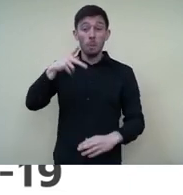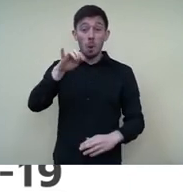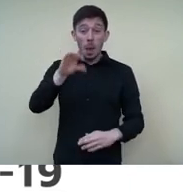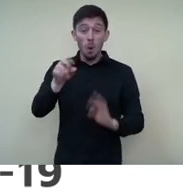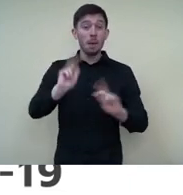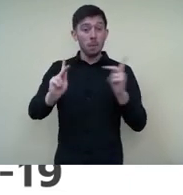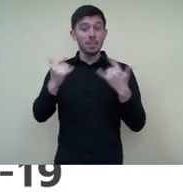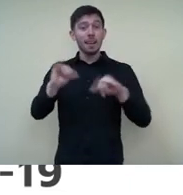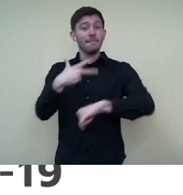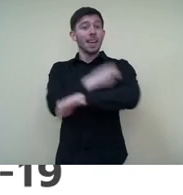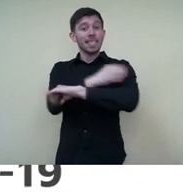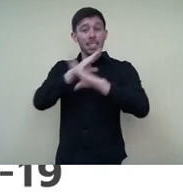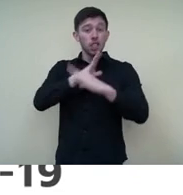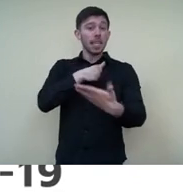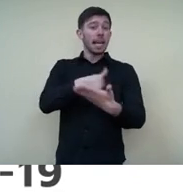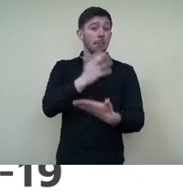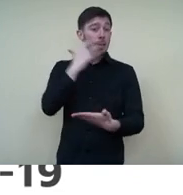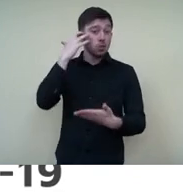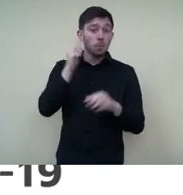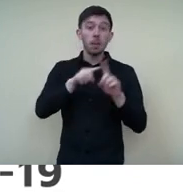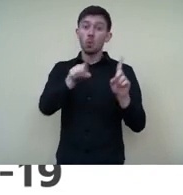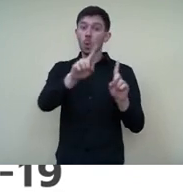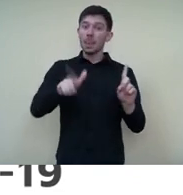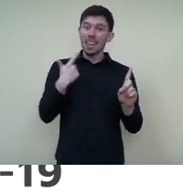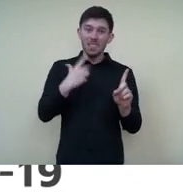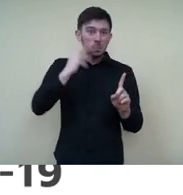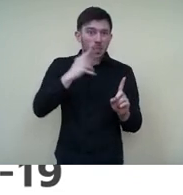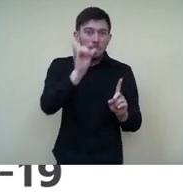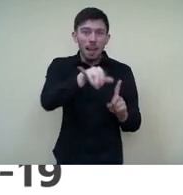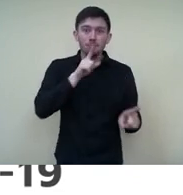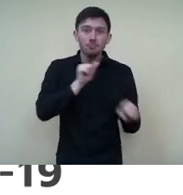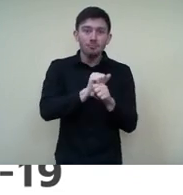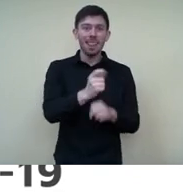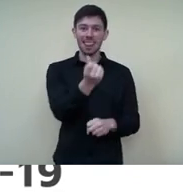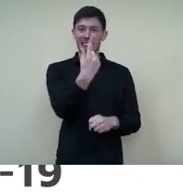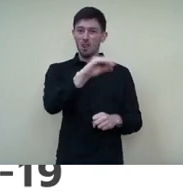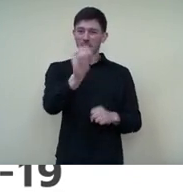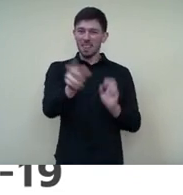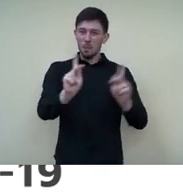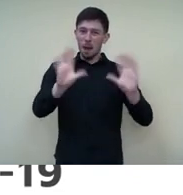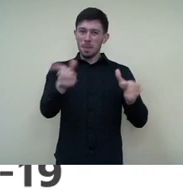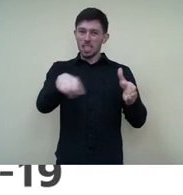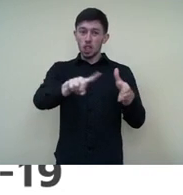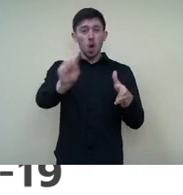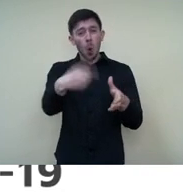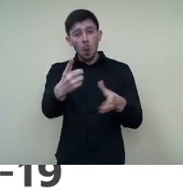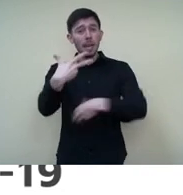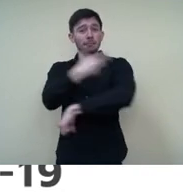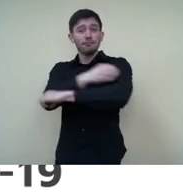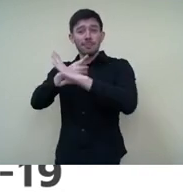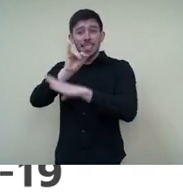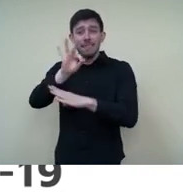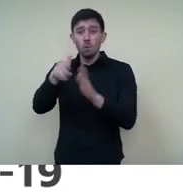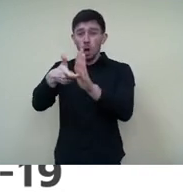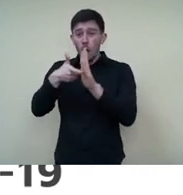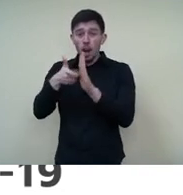still getting vaccinated against measles. When you're living through something like that, it would make sense that about 11% of the population would only get it if required, or definitely